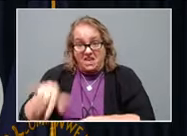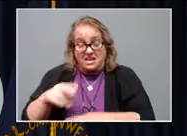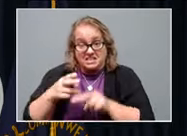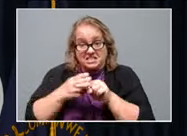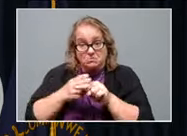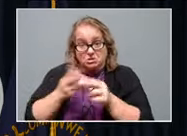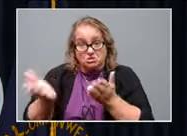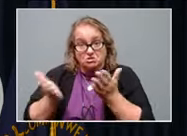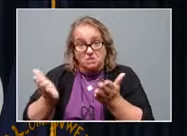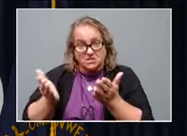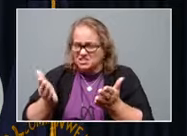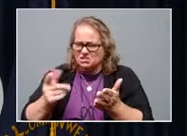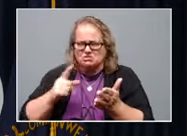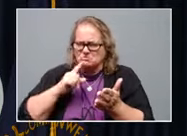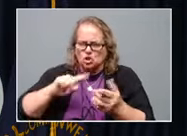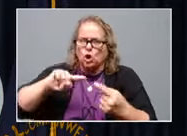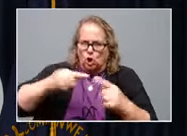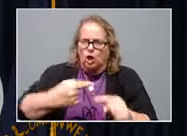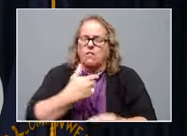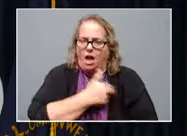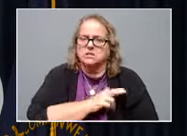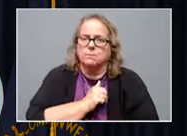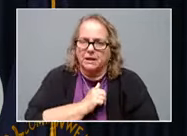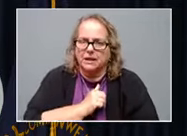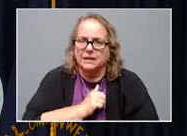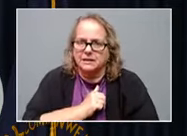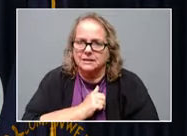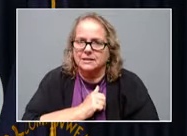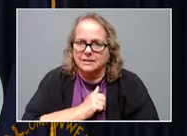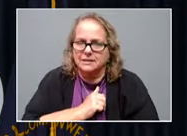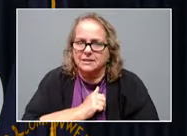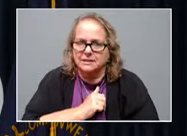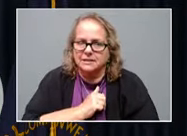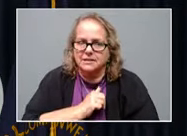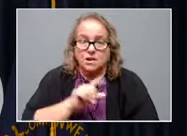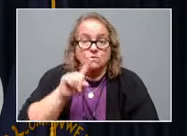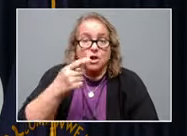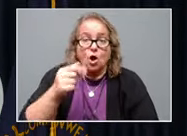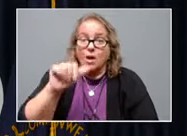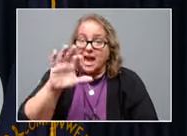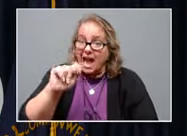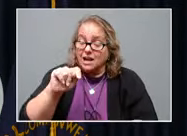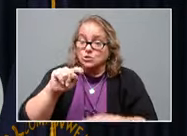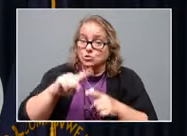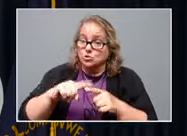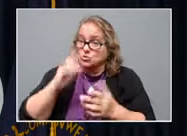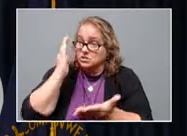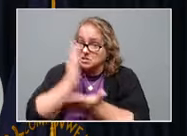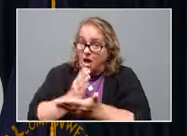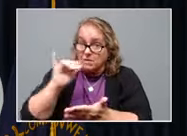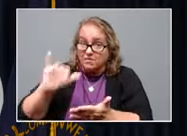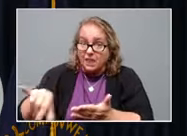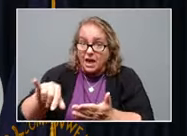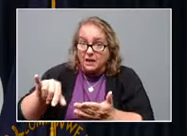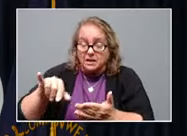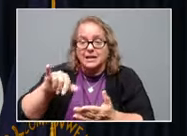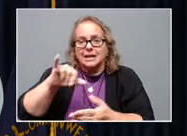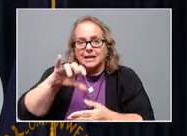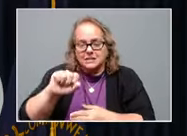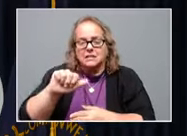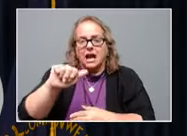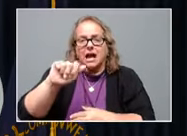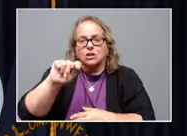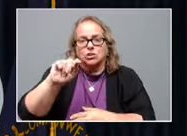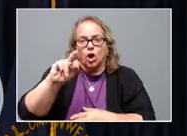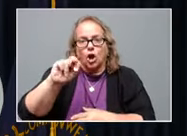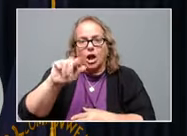only actor that can act in gouging is the Attorney General's office. I really hope that they will look at it. But we've been